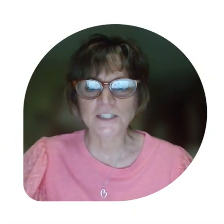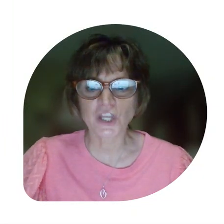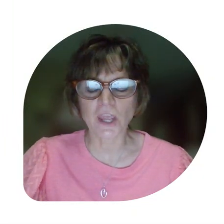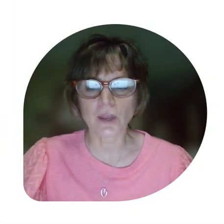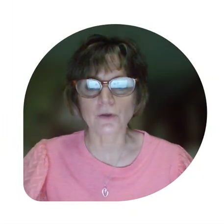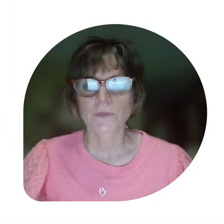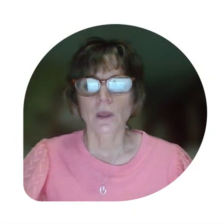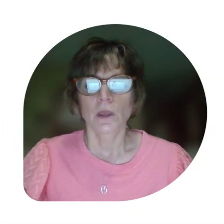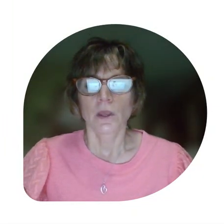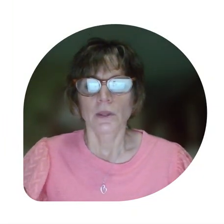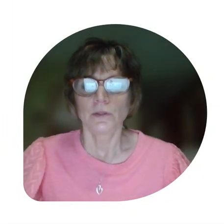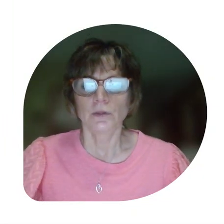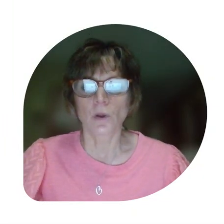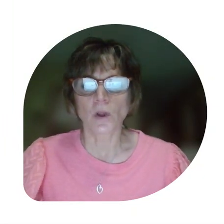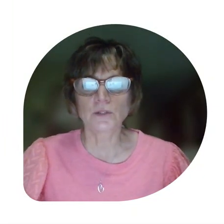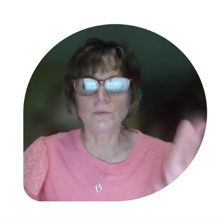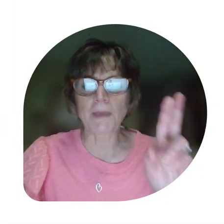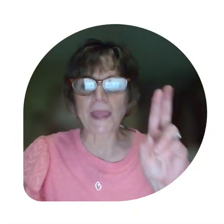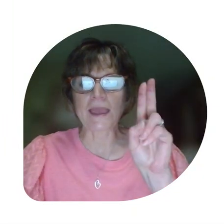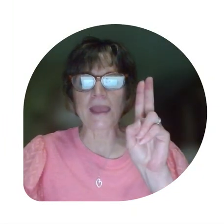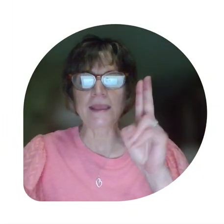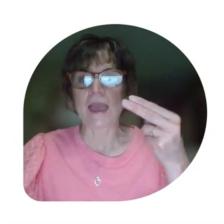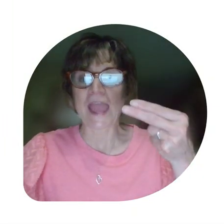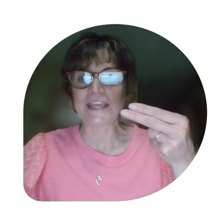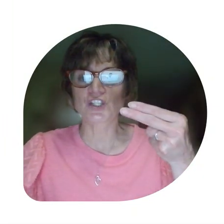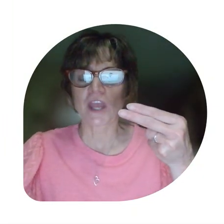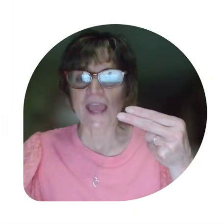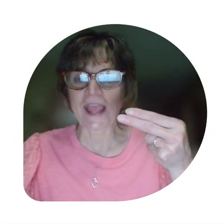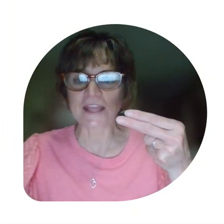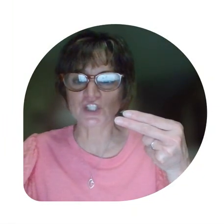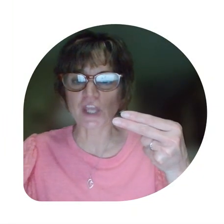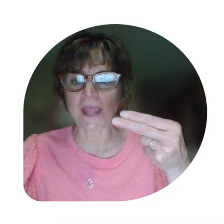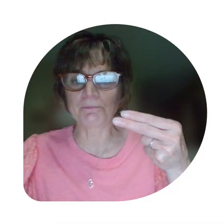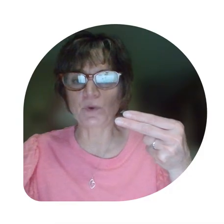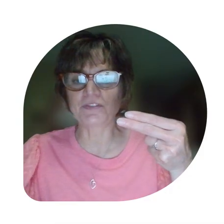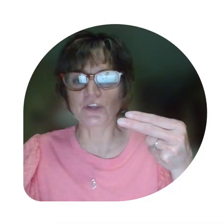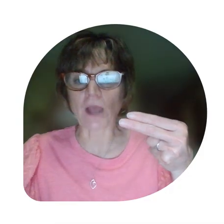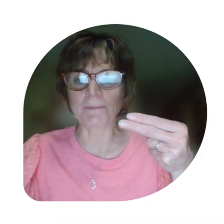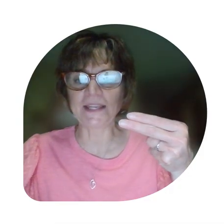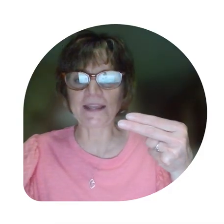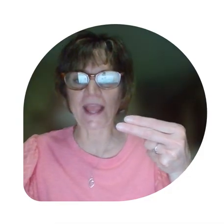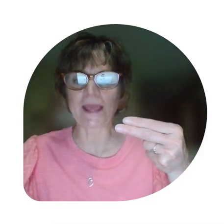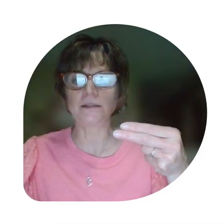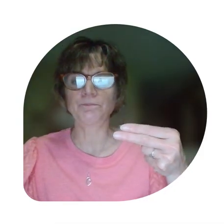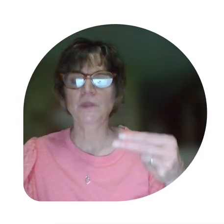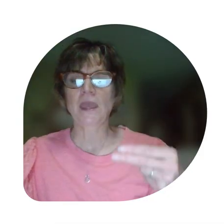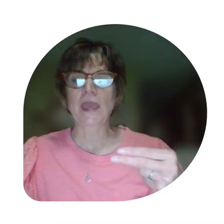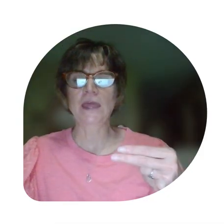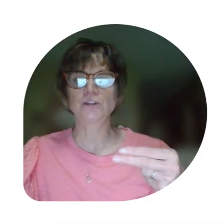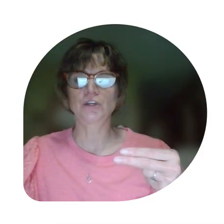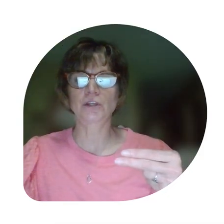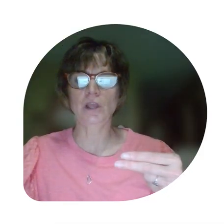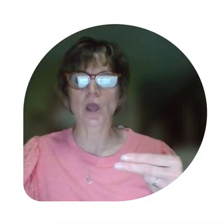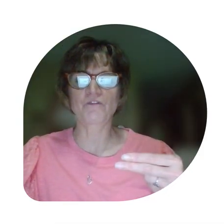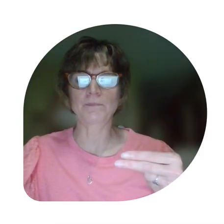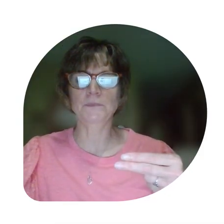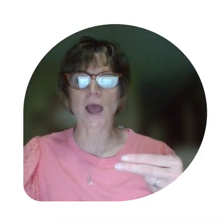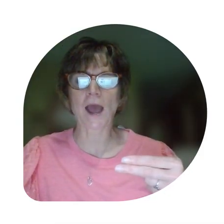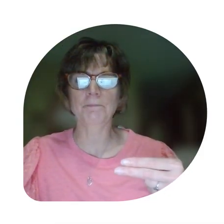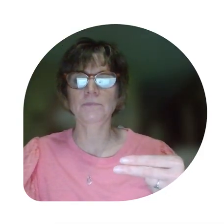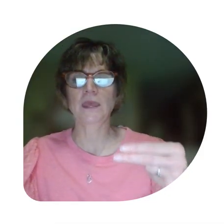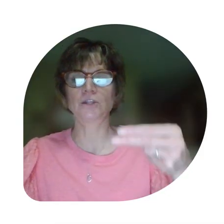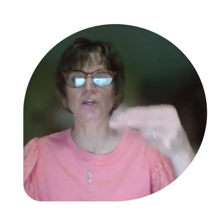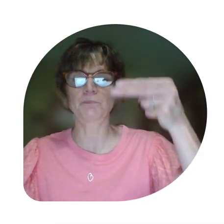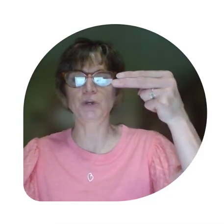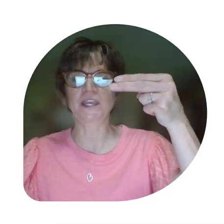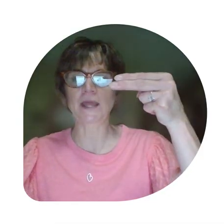High chair. You're going to make a H hand shape with your dominant hand. And you're going to go from